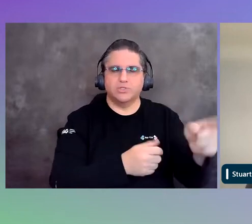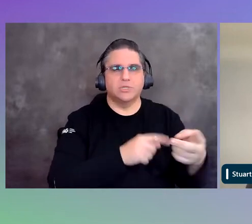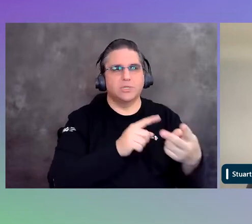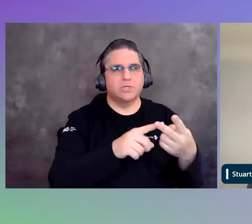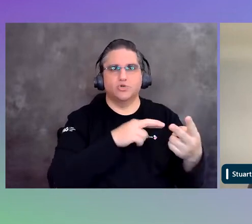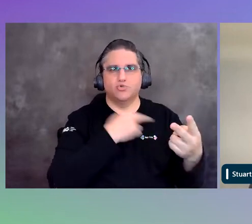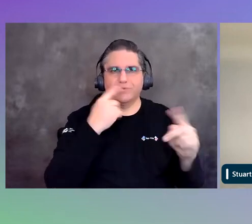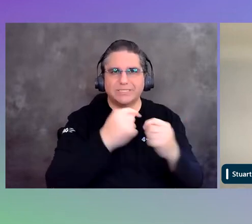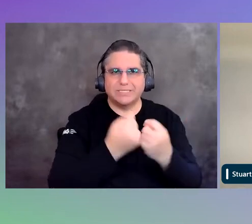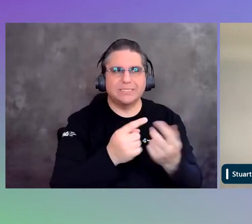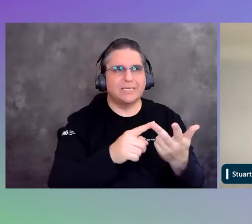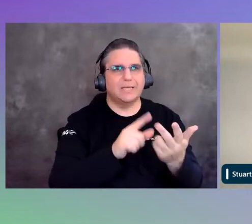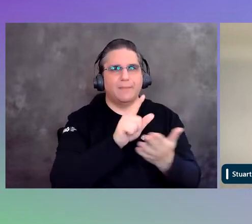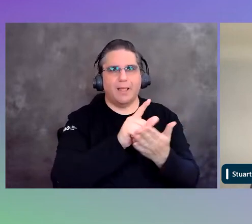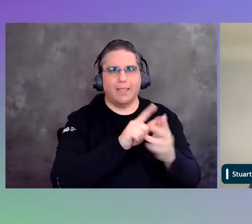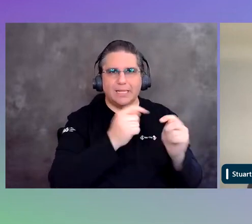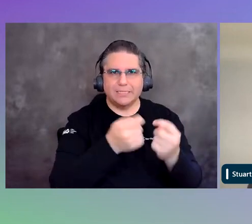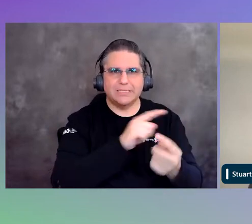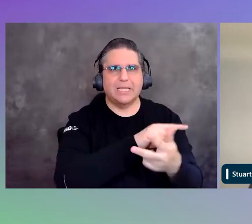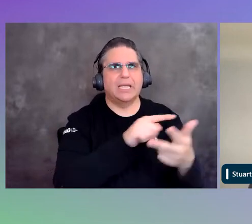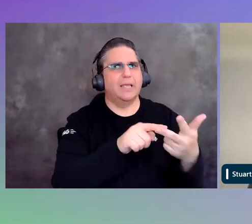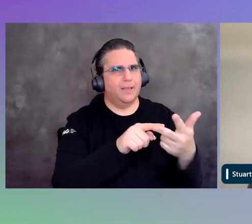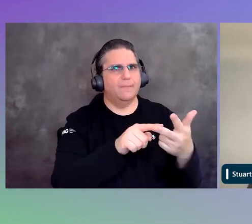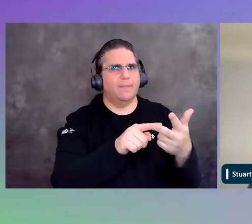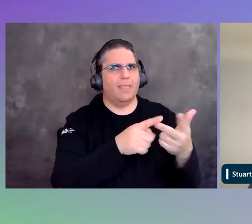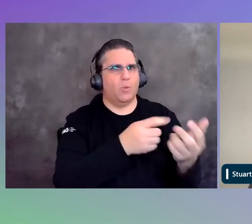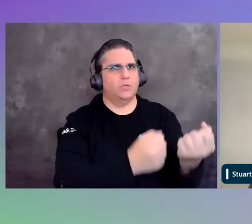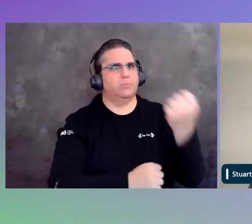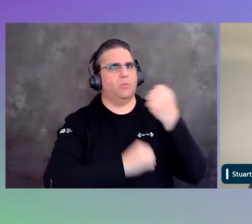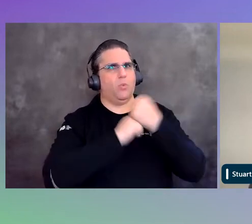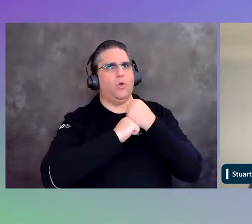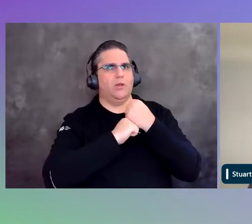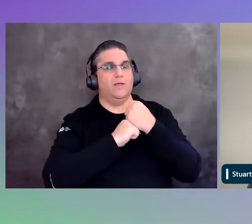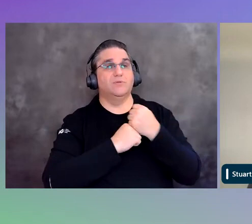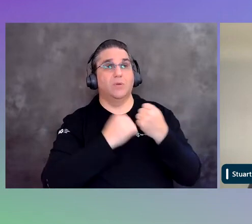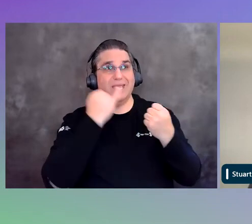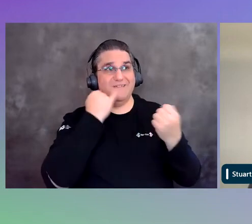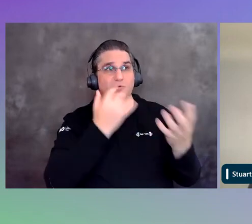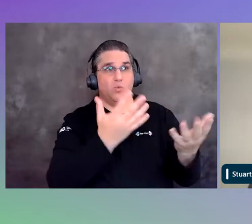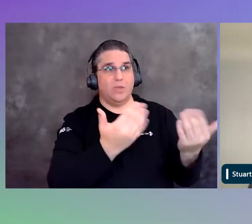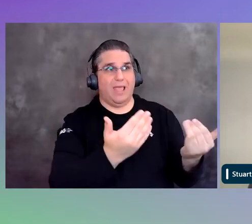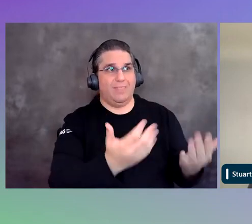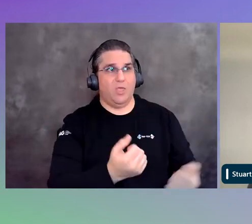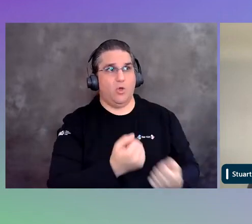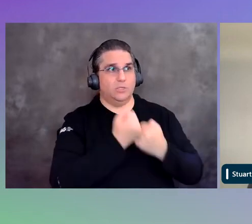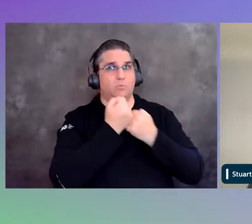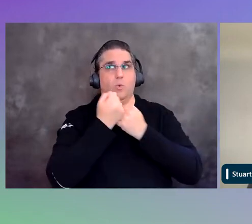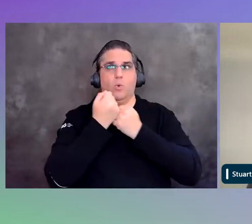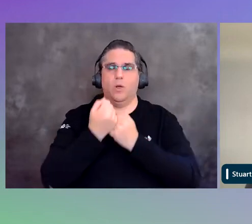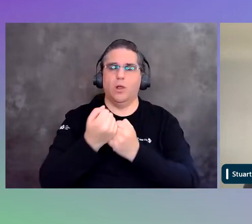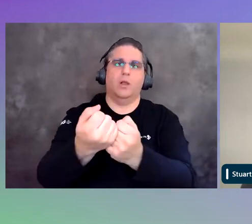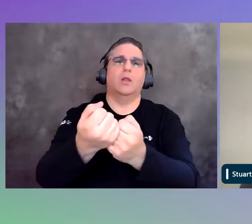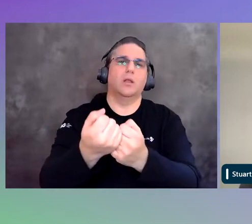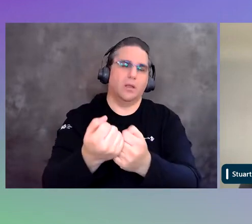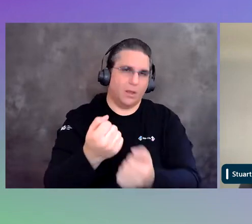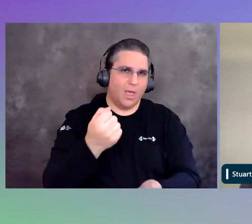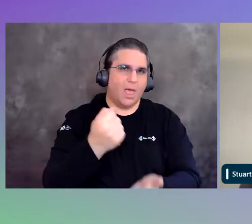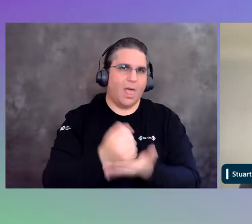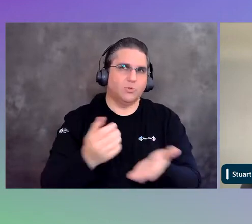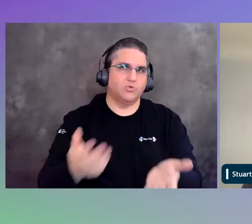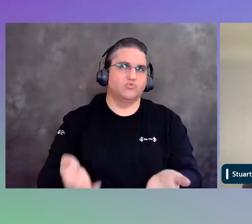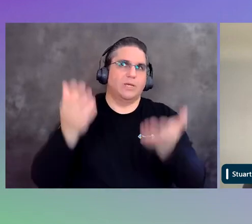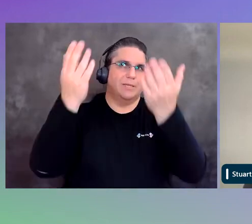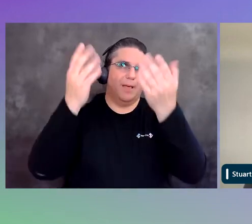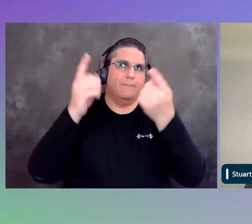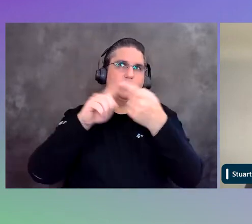teams, and they're really supportive. And I think and once you get that kind of flow and they raise it up through the various, change options you have to